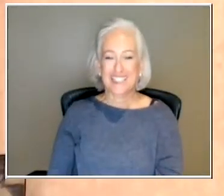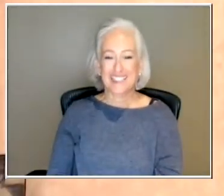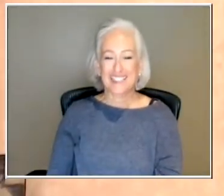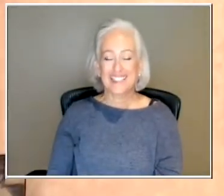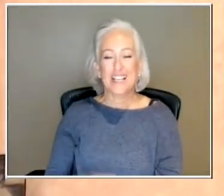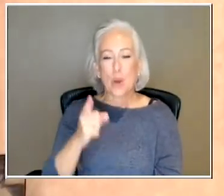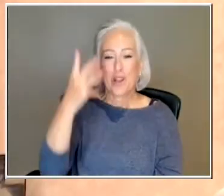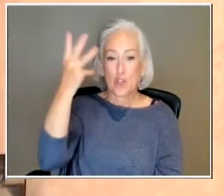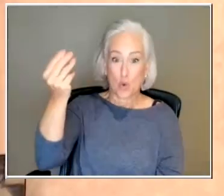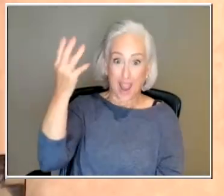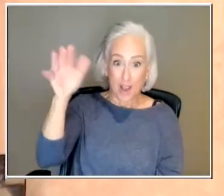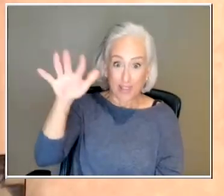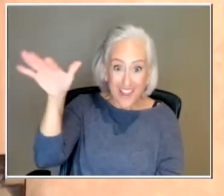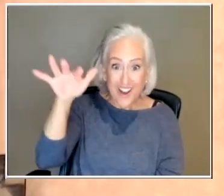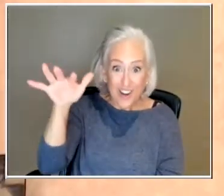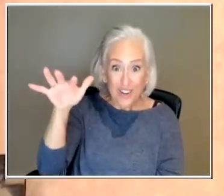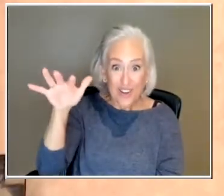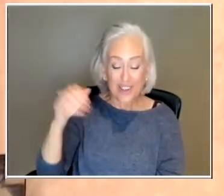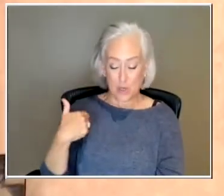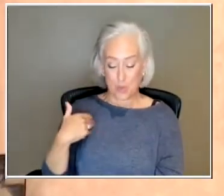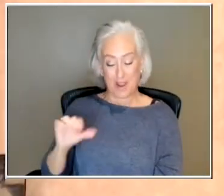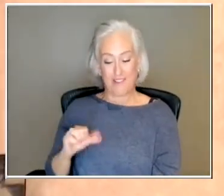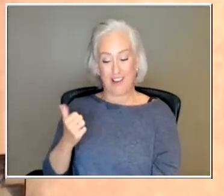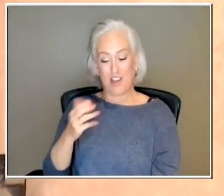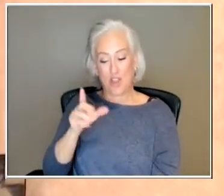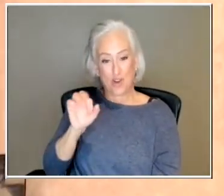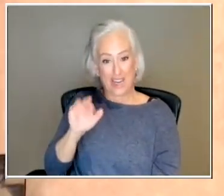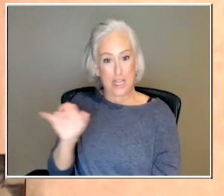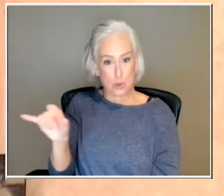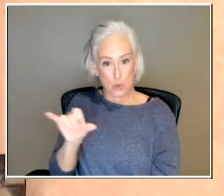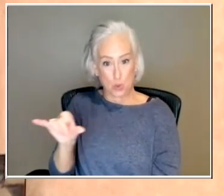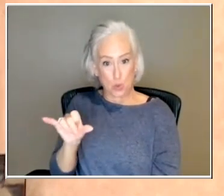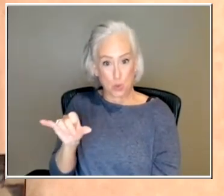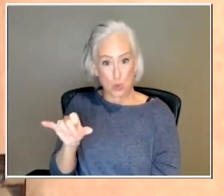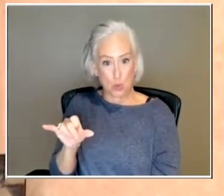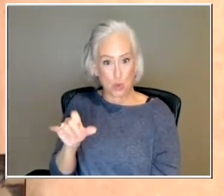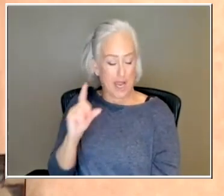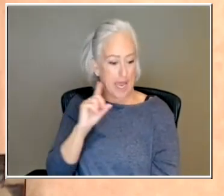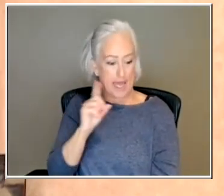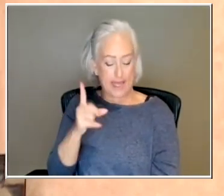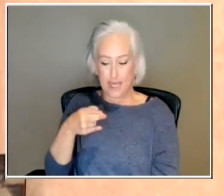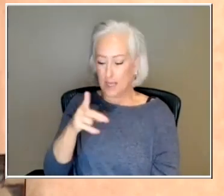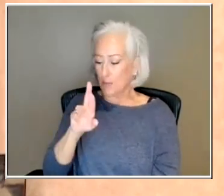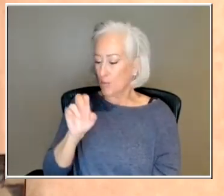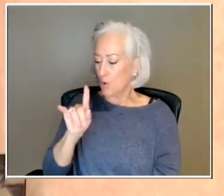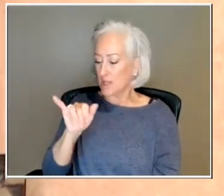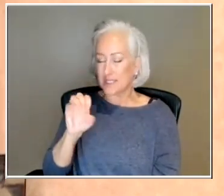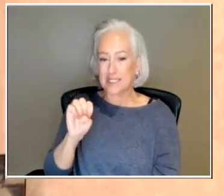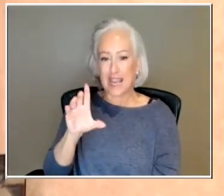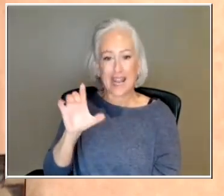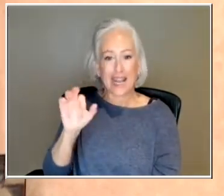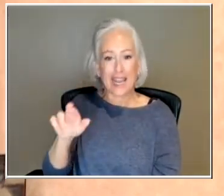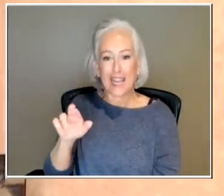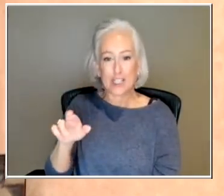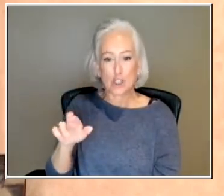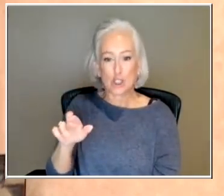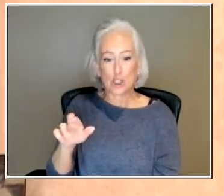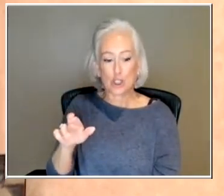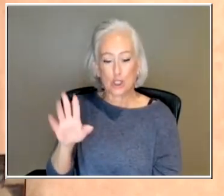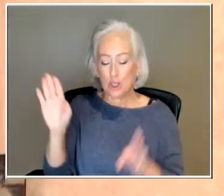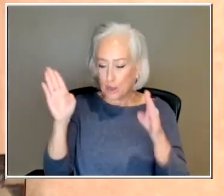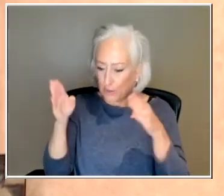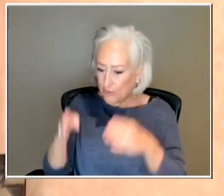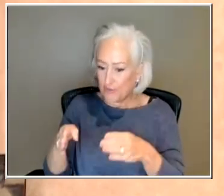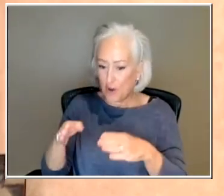there, and there were other cancers there as well. And I think it's just prostate cancer is one because it's focused on there's